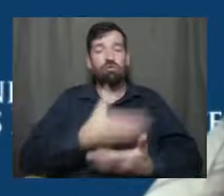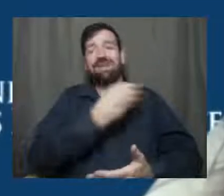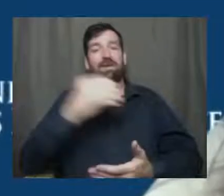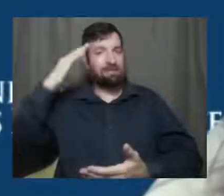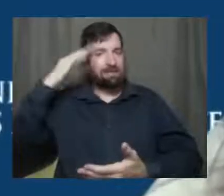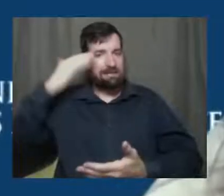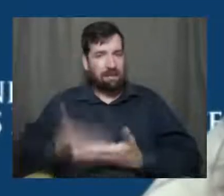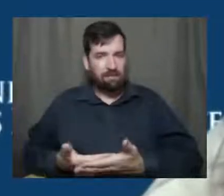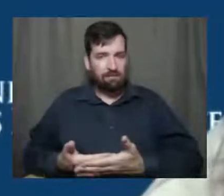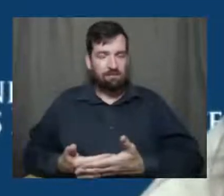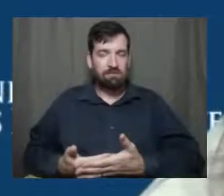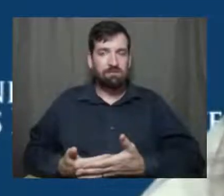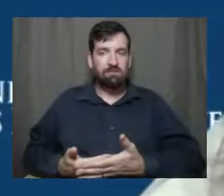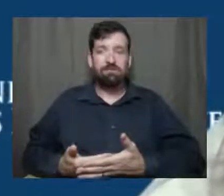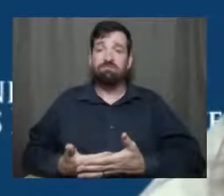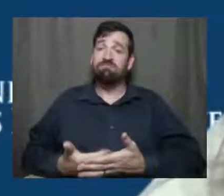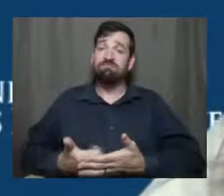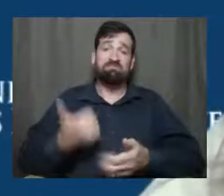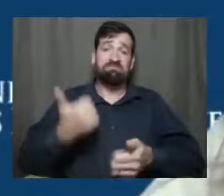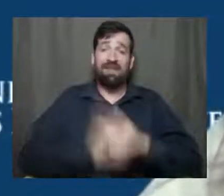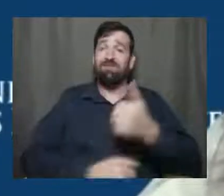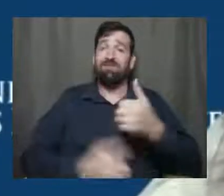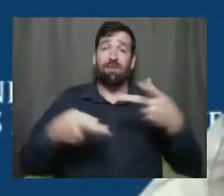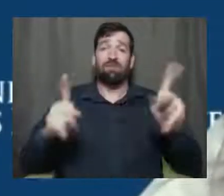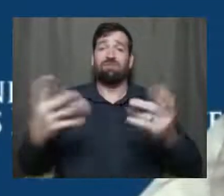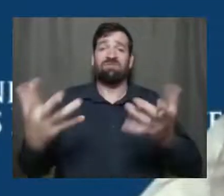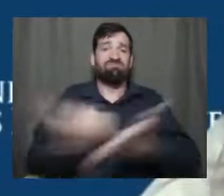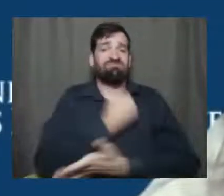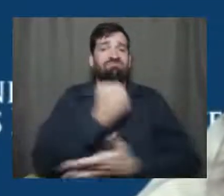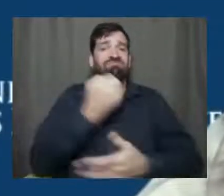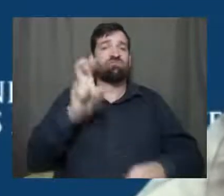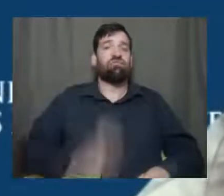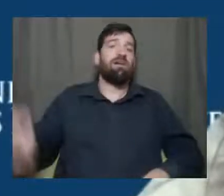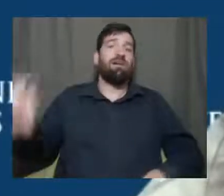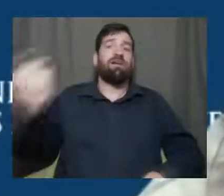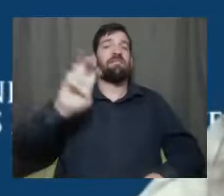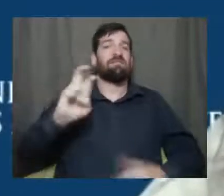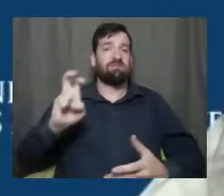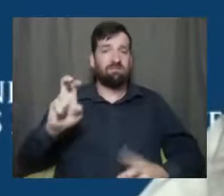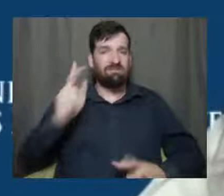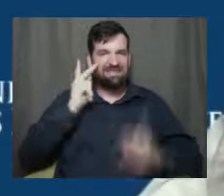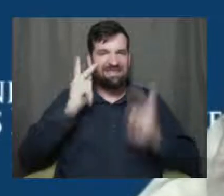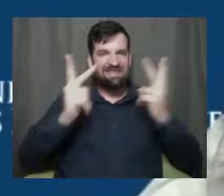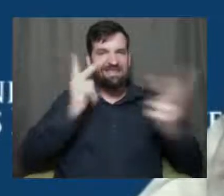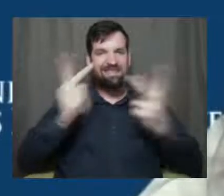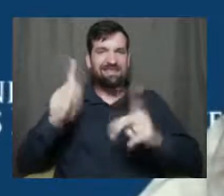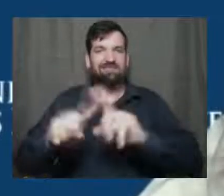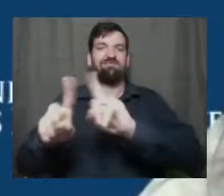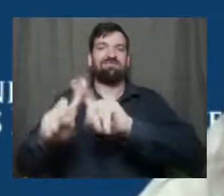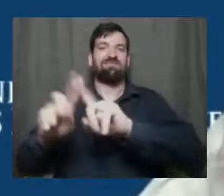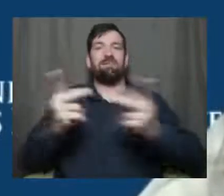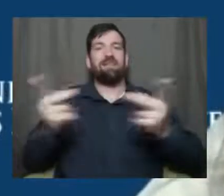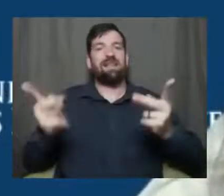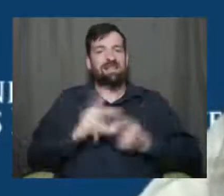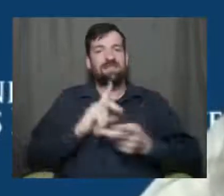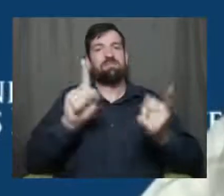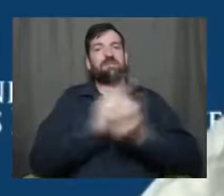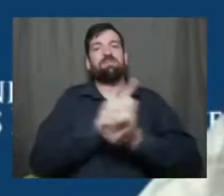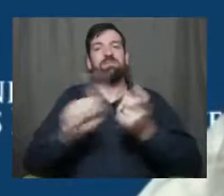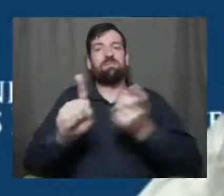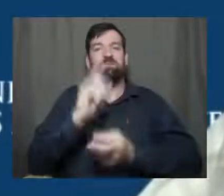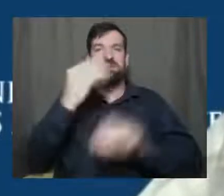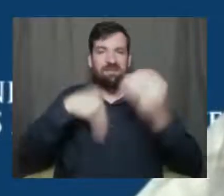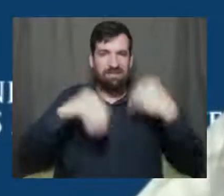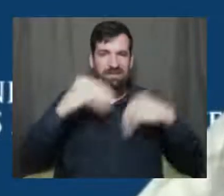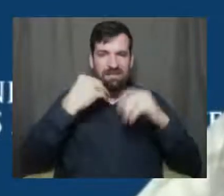every chance that we have, we like to travel. We like to see other places, meet other people, eat different food.